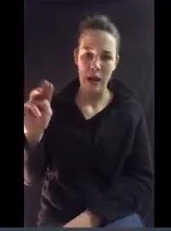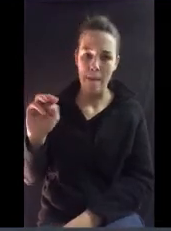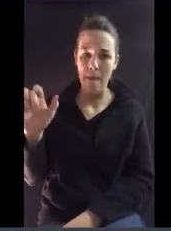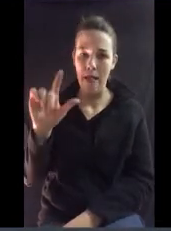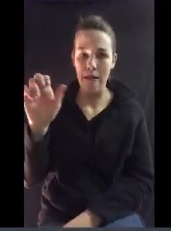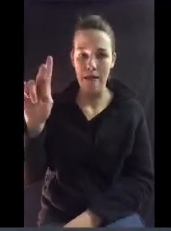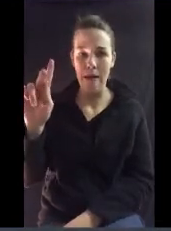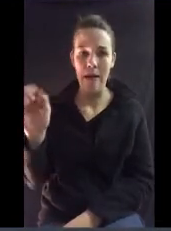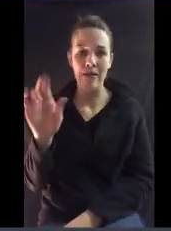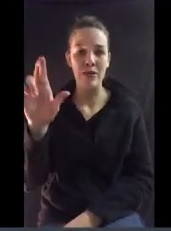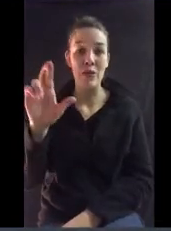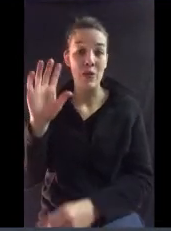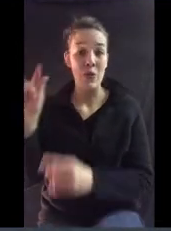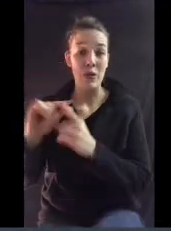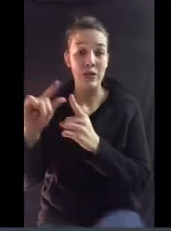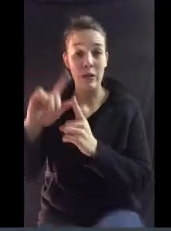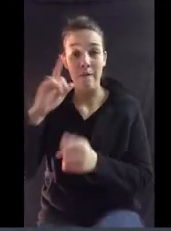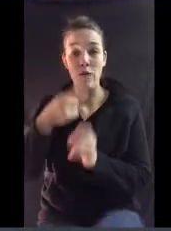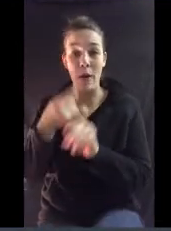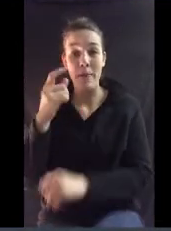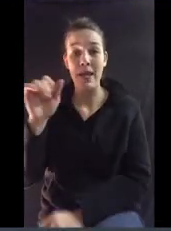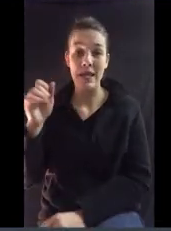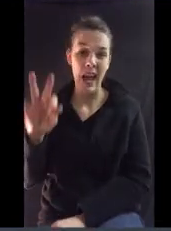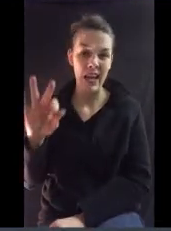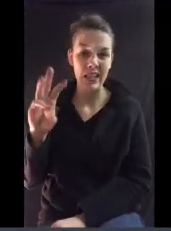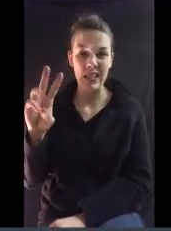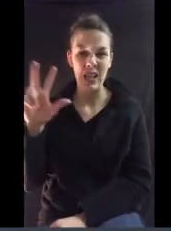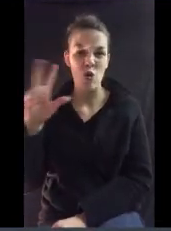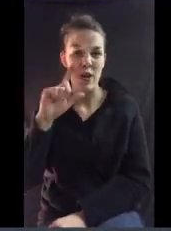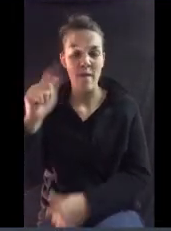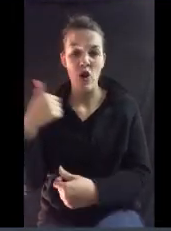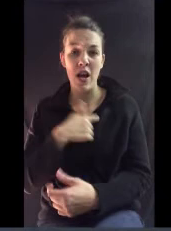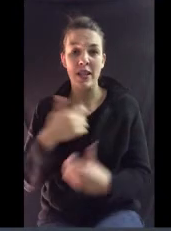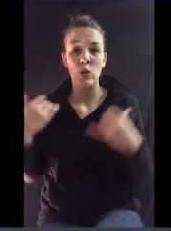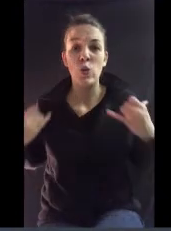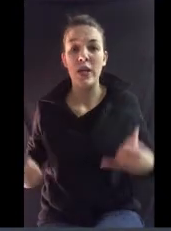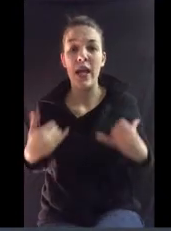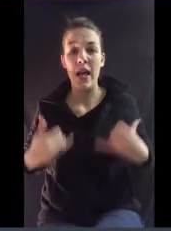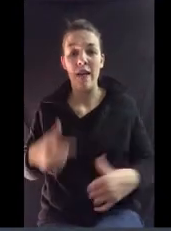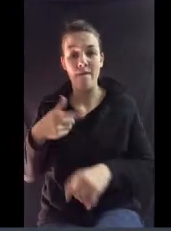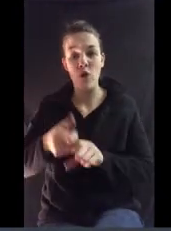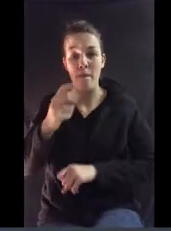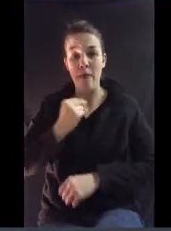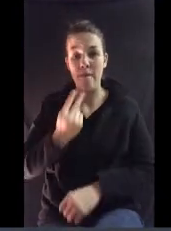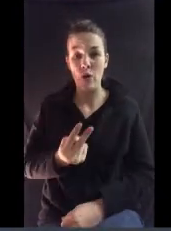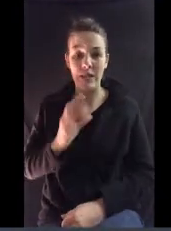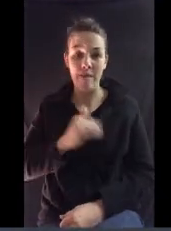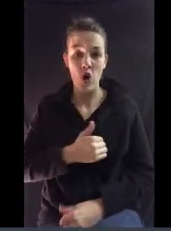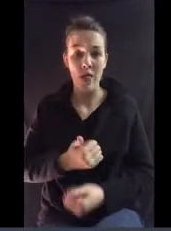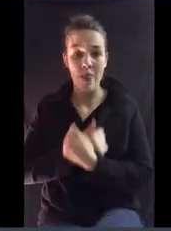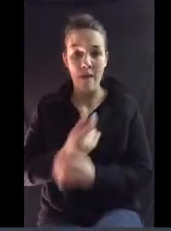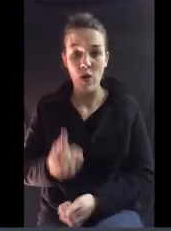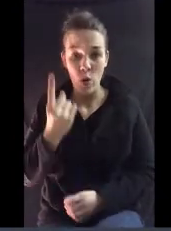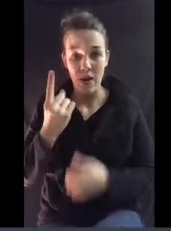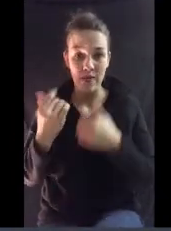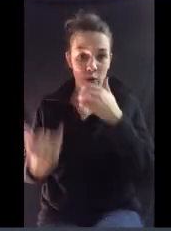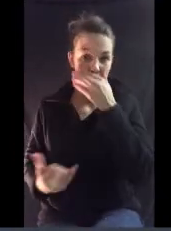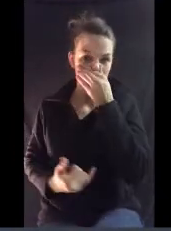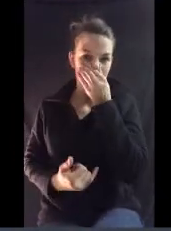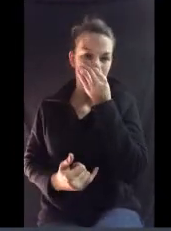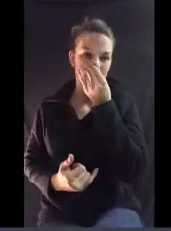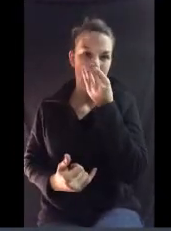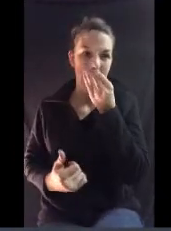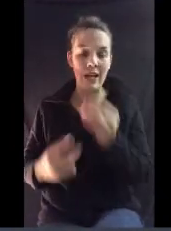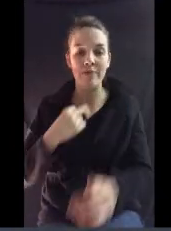Reverend Dr. Martin Luther King's words from 1963 for us today, from the voices of our